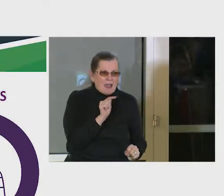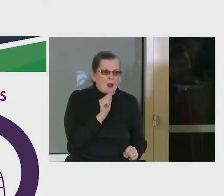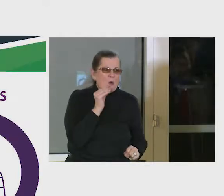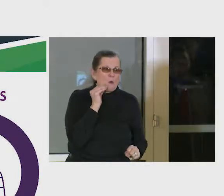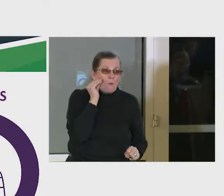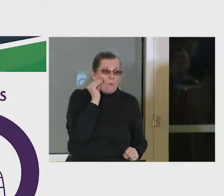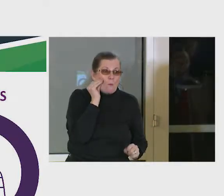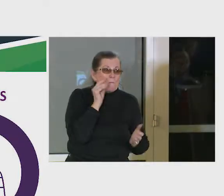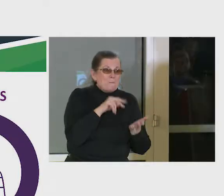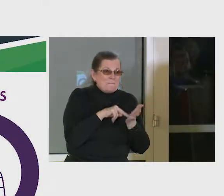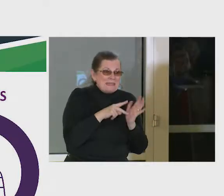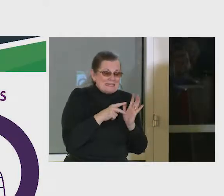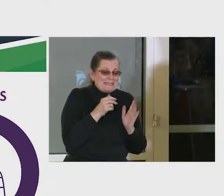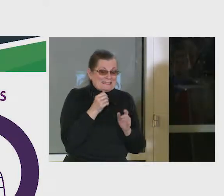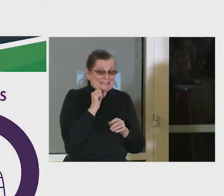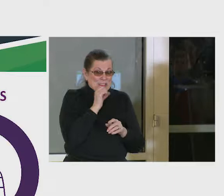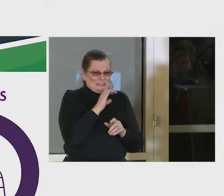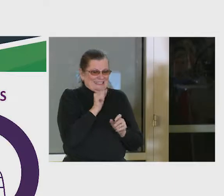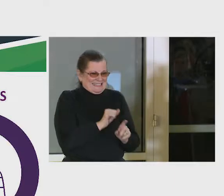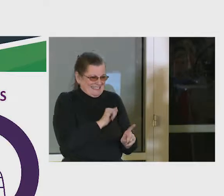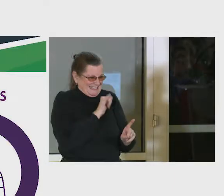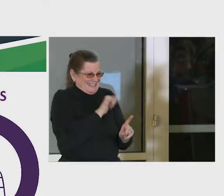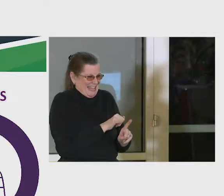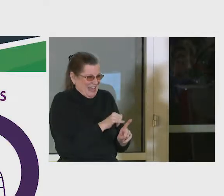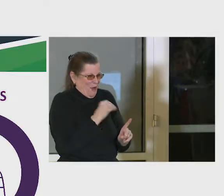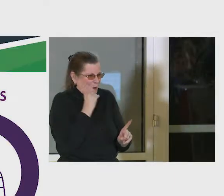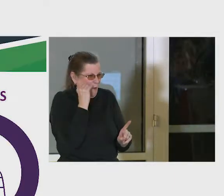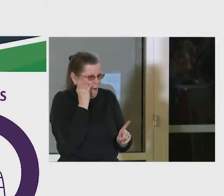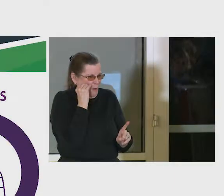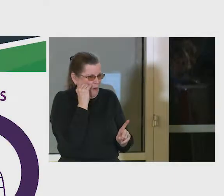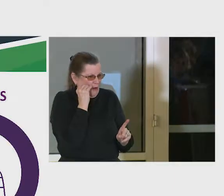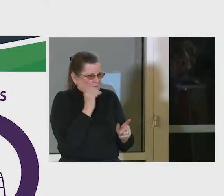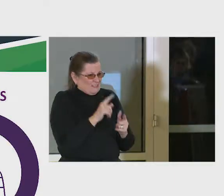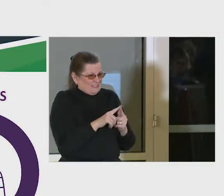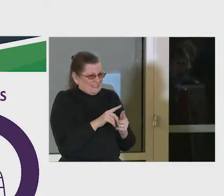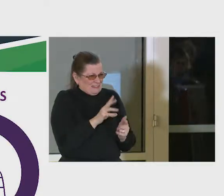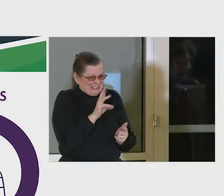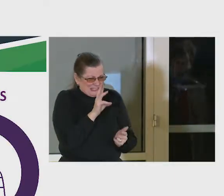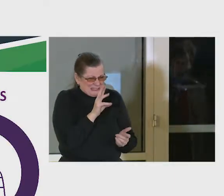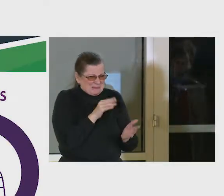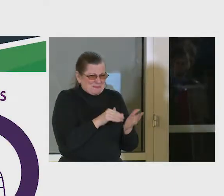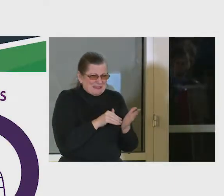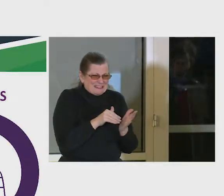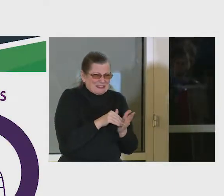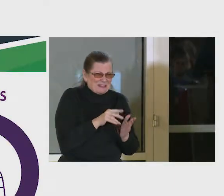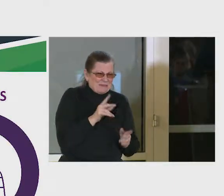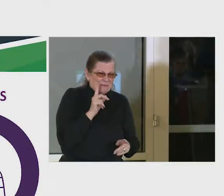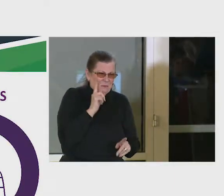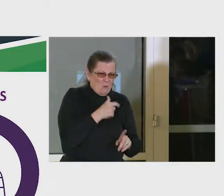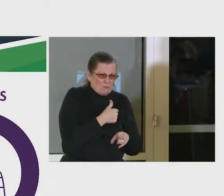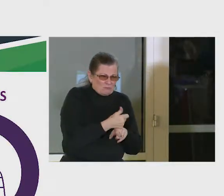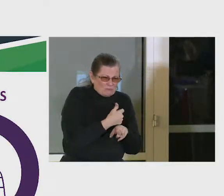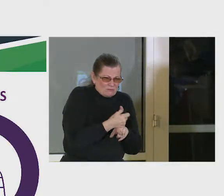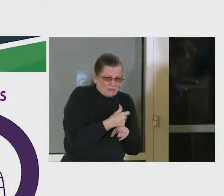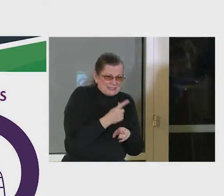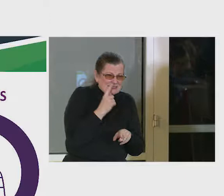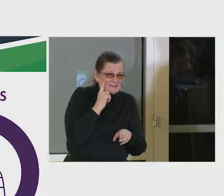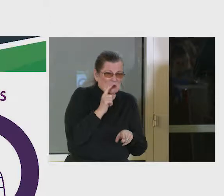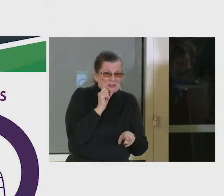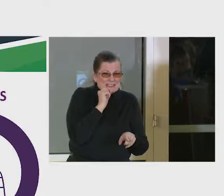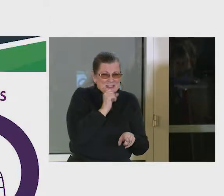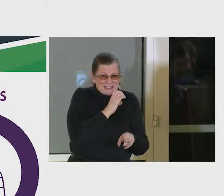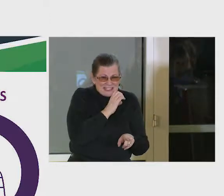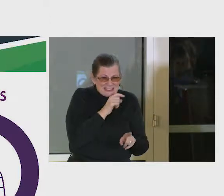in their homes. Nearly $6 million for Transport DC that provides rides to our seniors so they can make their appointments and